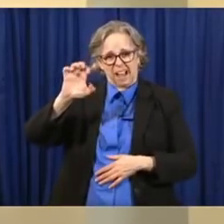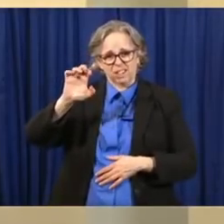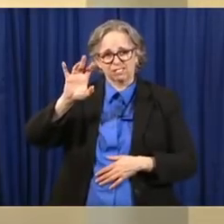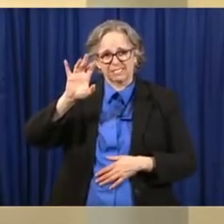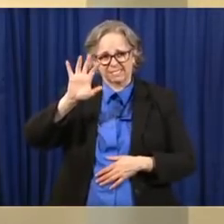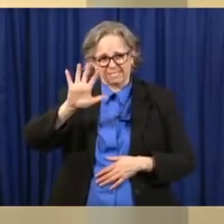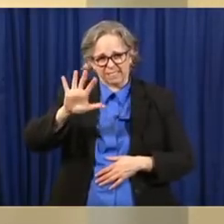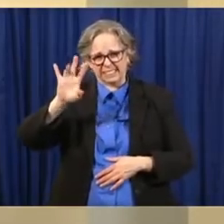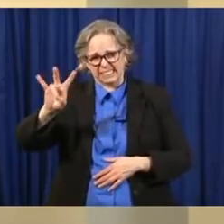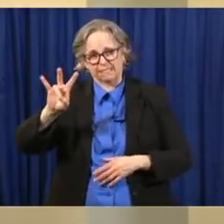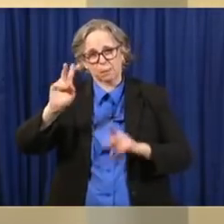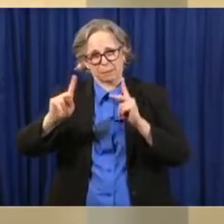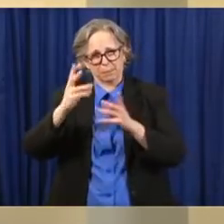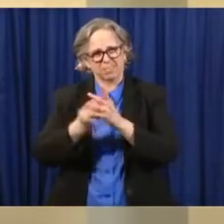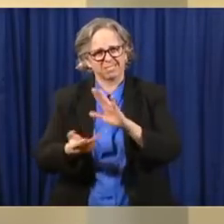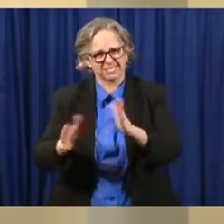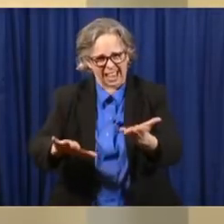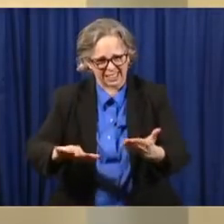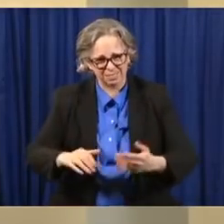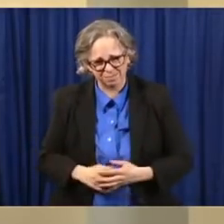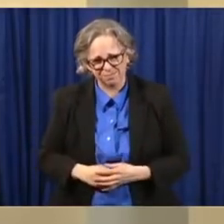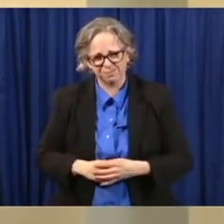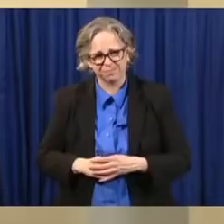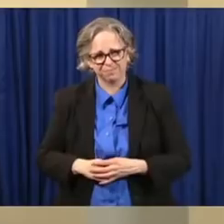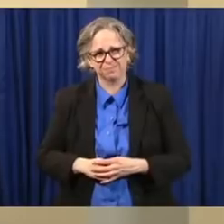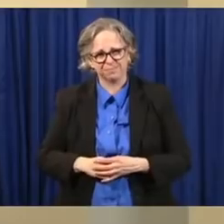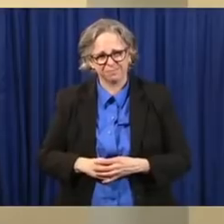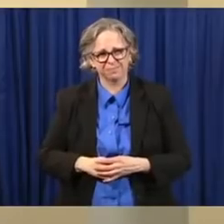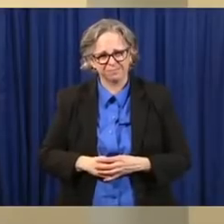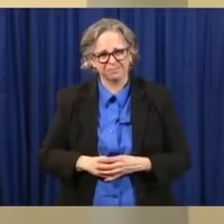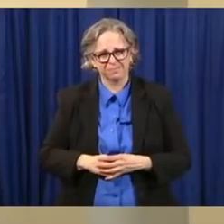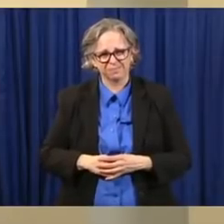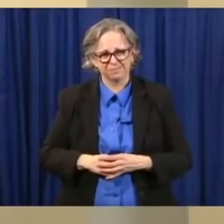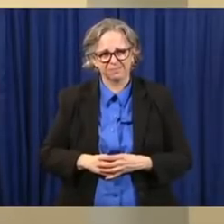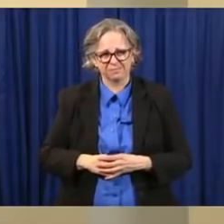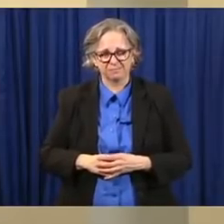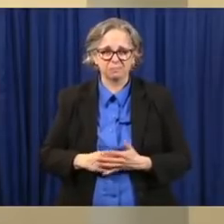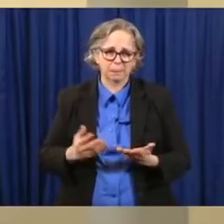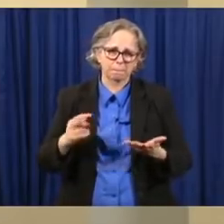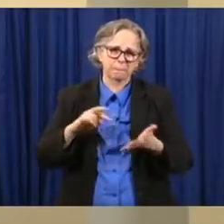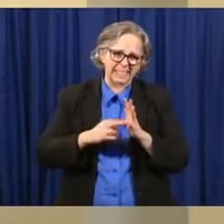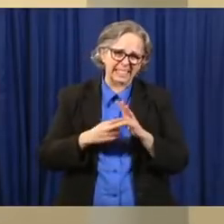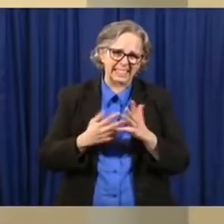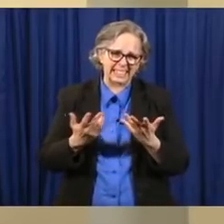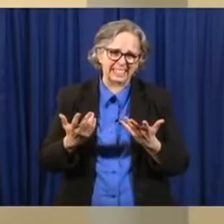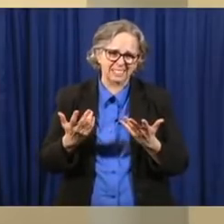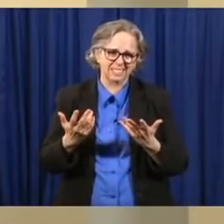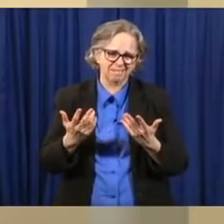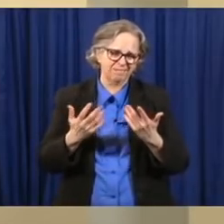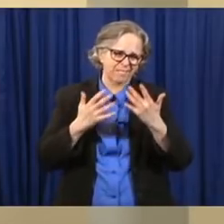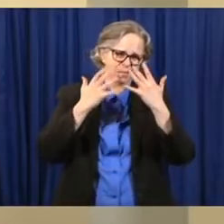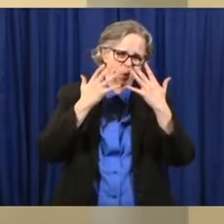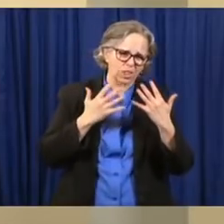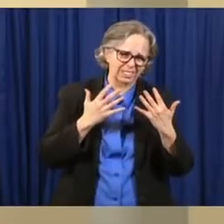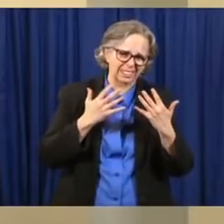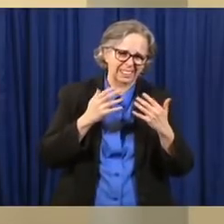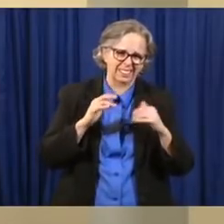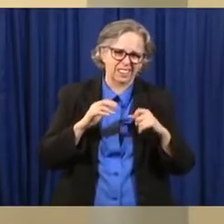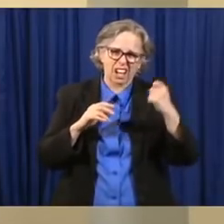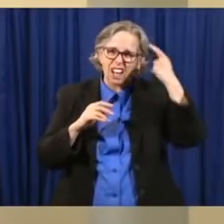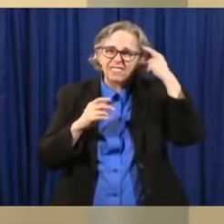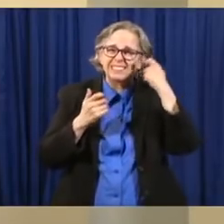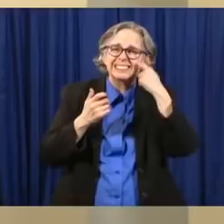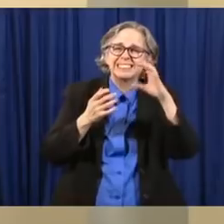557 deaths in Ohio, and including the unfortunate situation we've had that the governor mentioned.